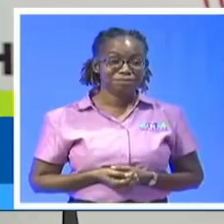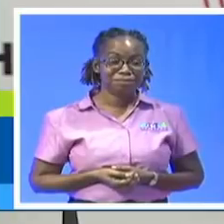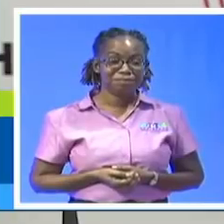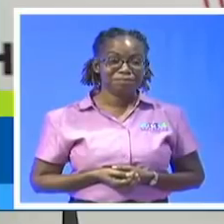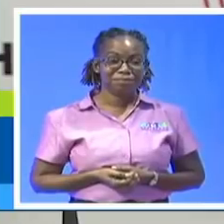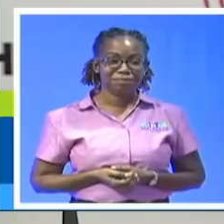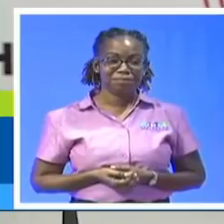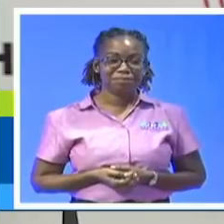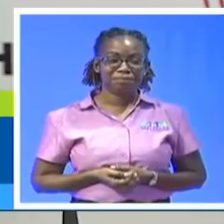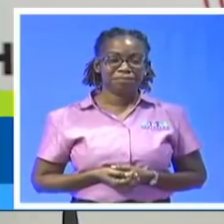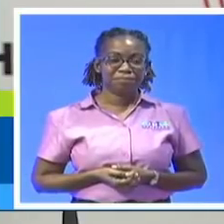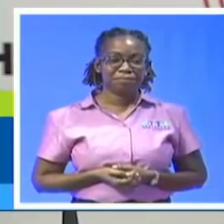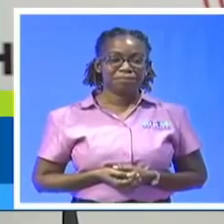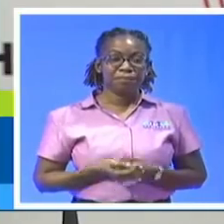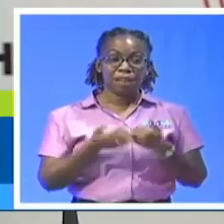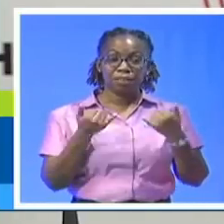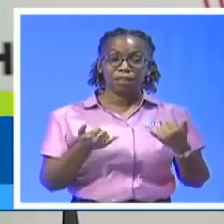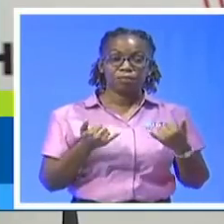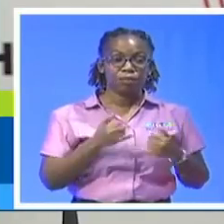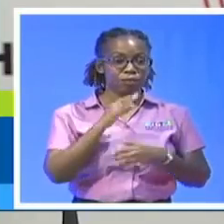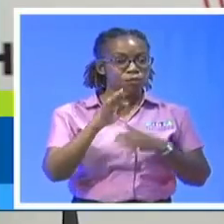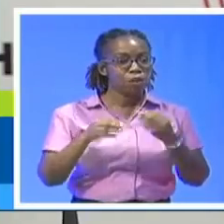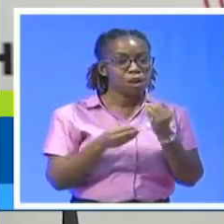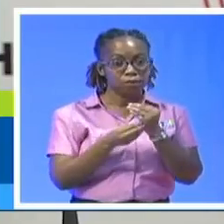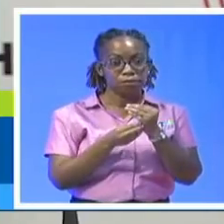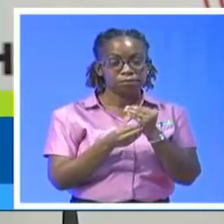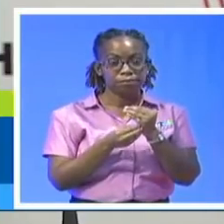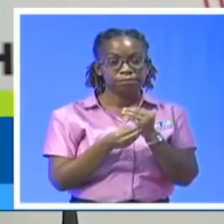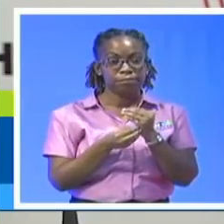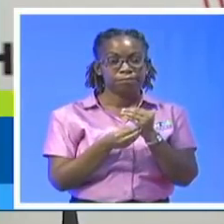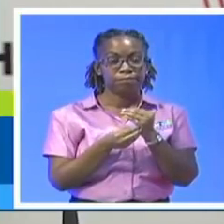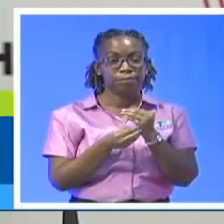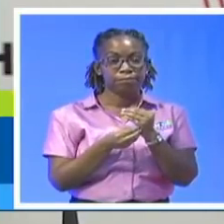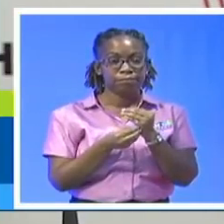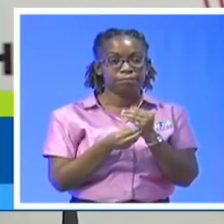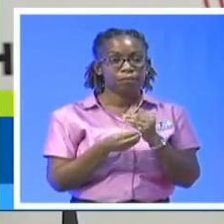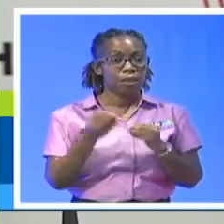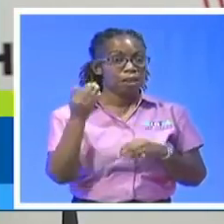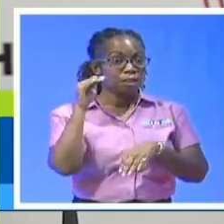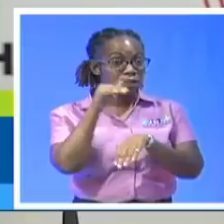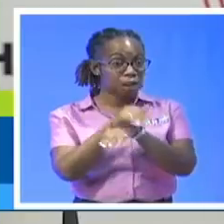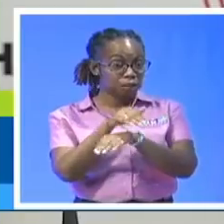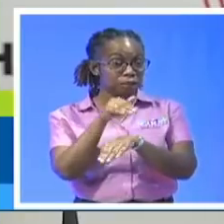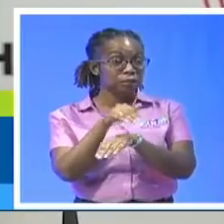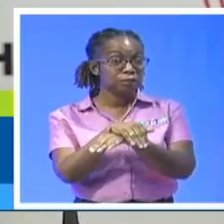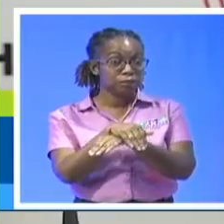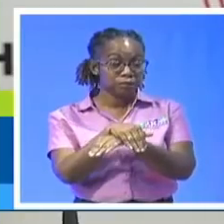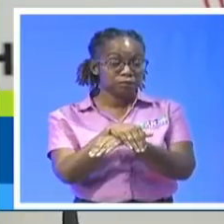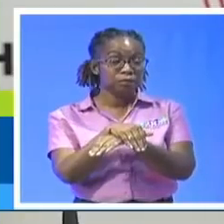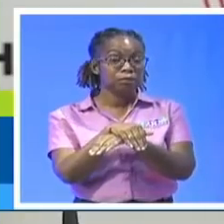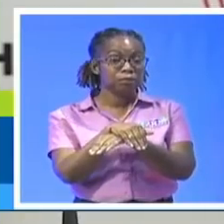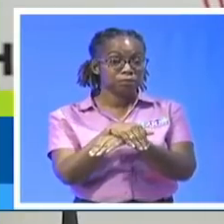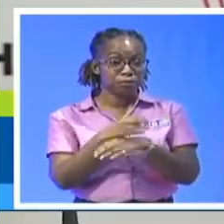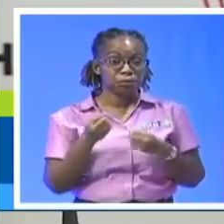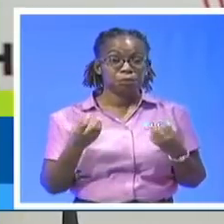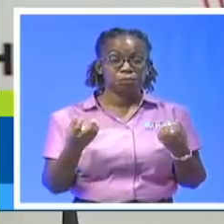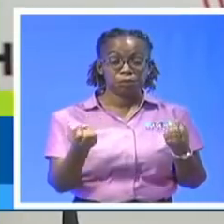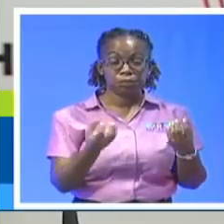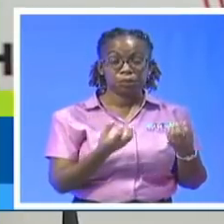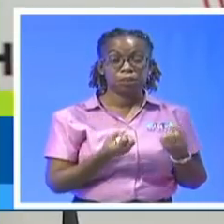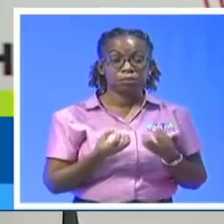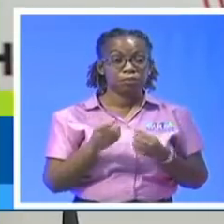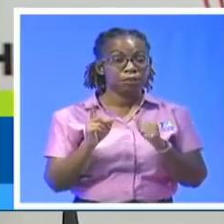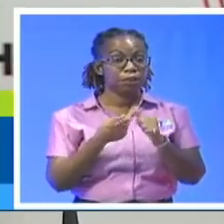vaccination total up to the close of play last night is as follows. First dose,